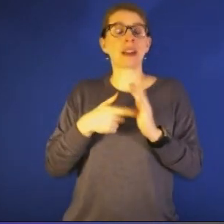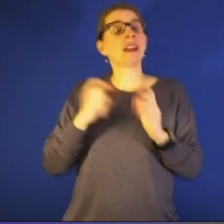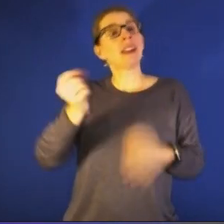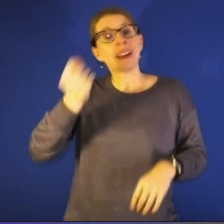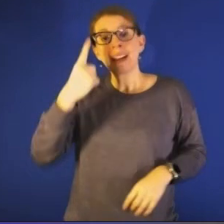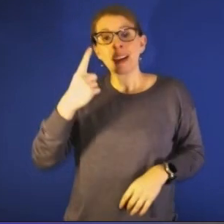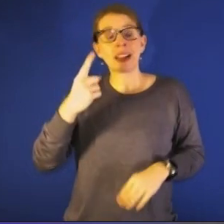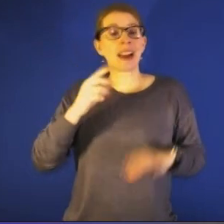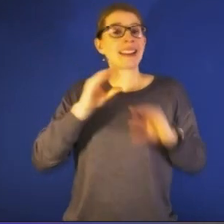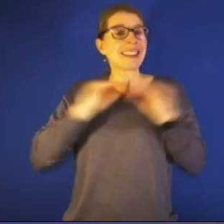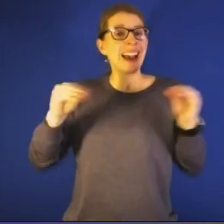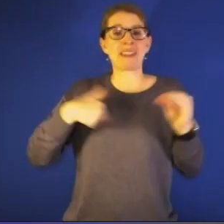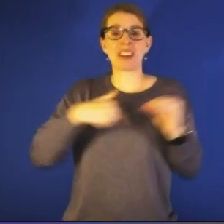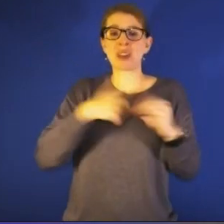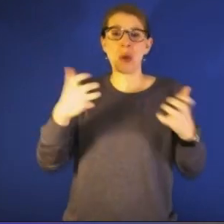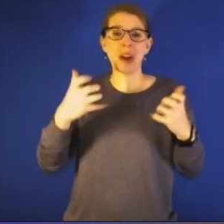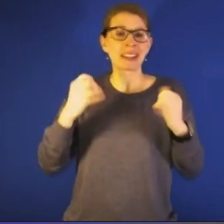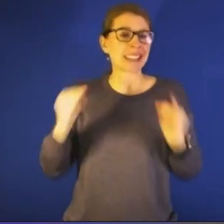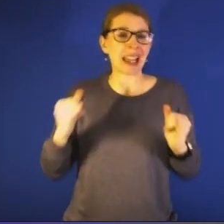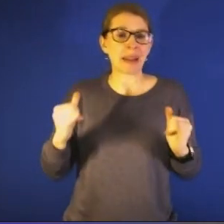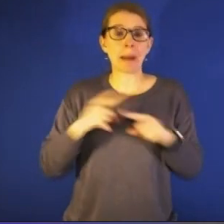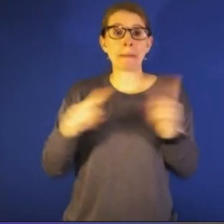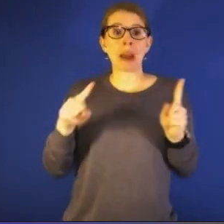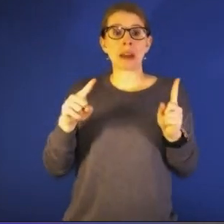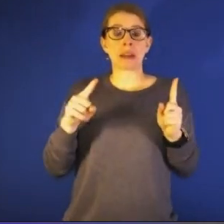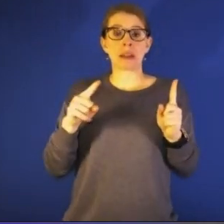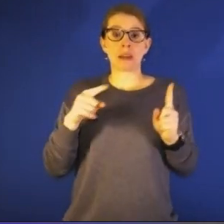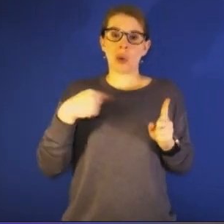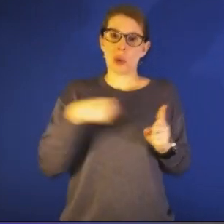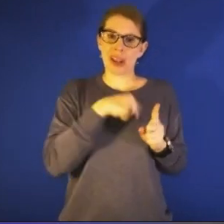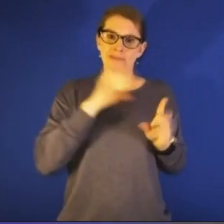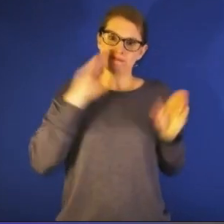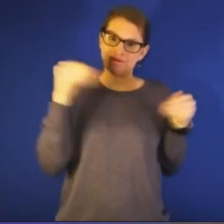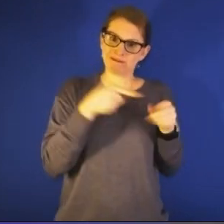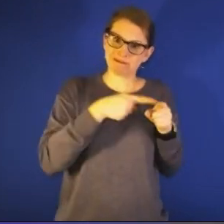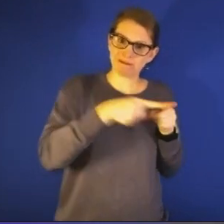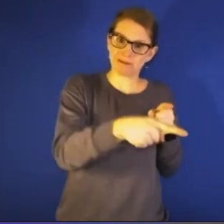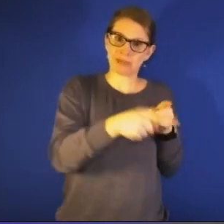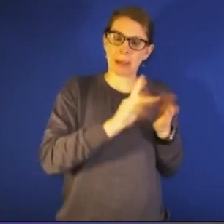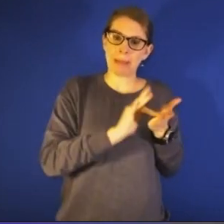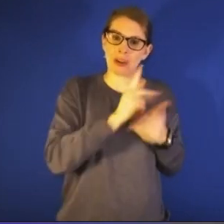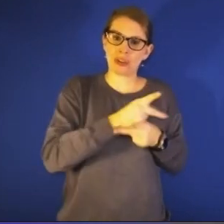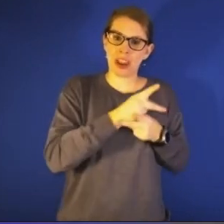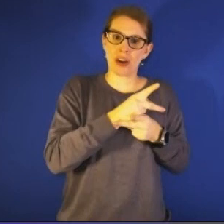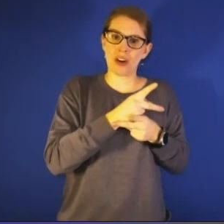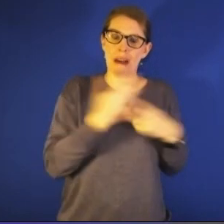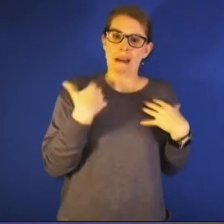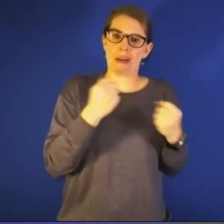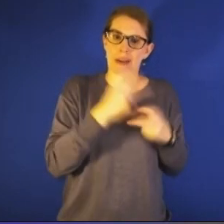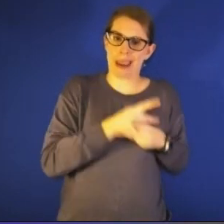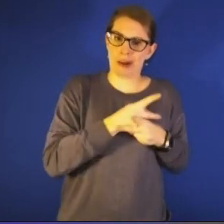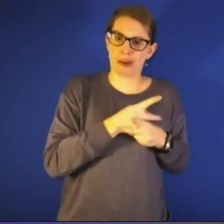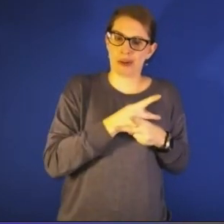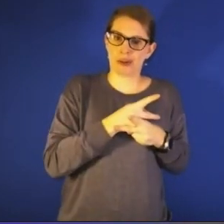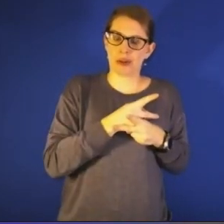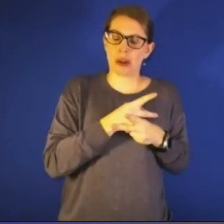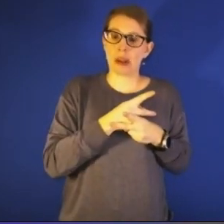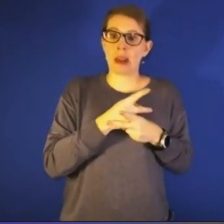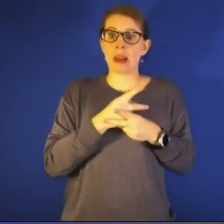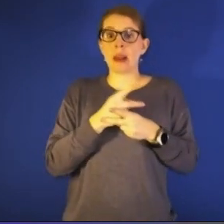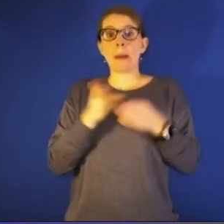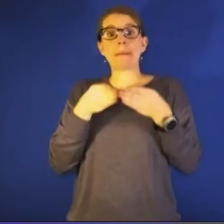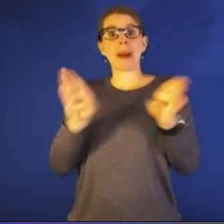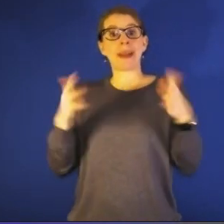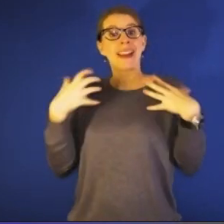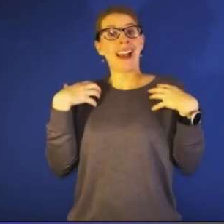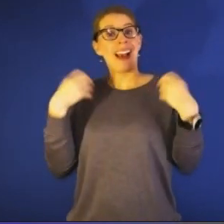What we're saying, though, and this is our lane. Our lane is medical care and health care. The health of the public and the ability of people